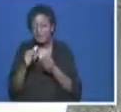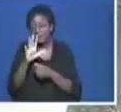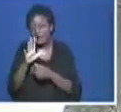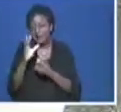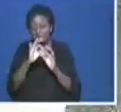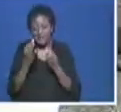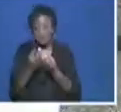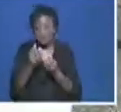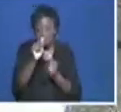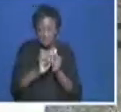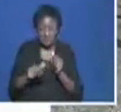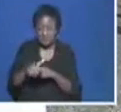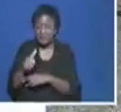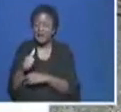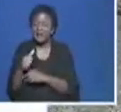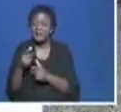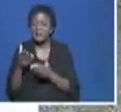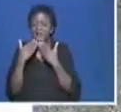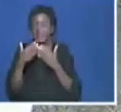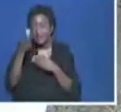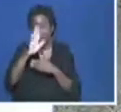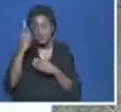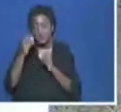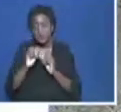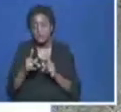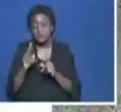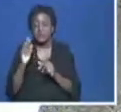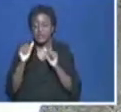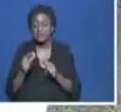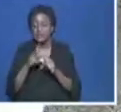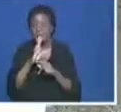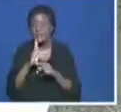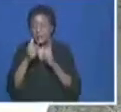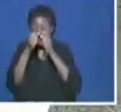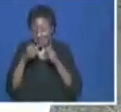families per bag. And so we thank God for the opportunity that we're able to be a blessing in this community.